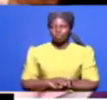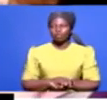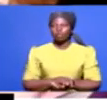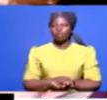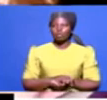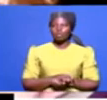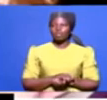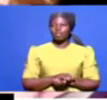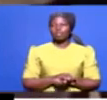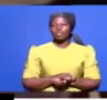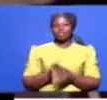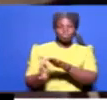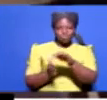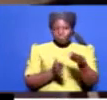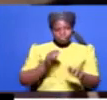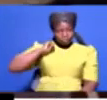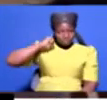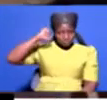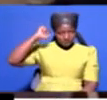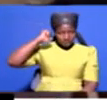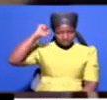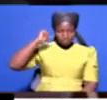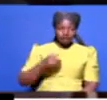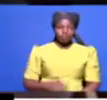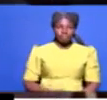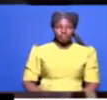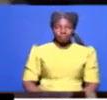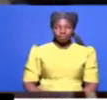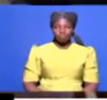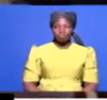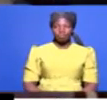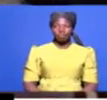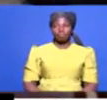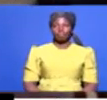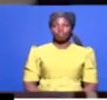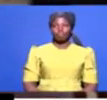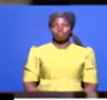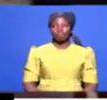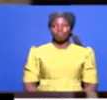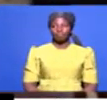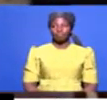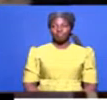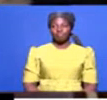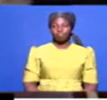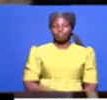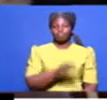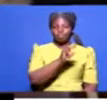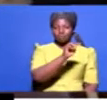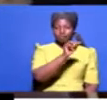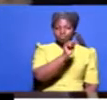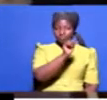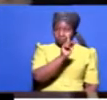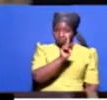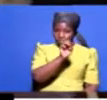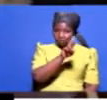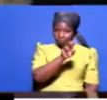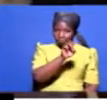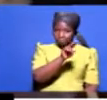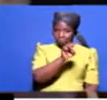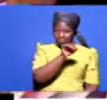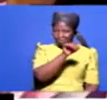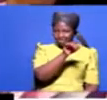Political inclination. Makerere was where Mwai Kibaki launched his political